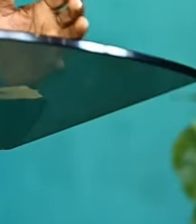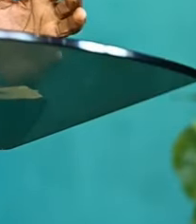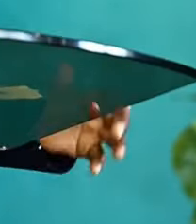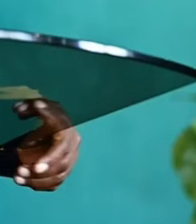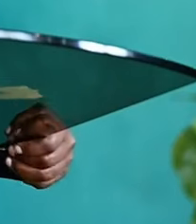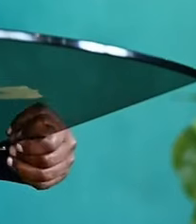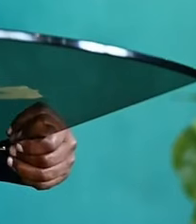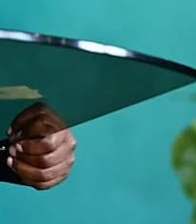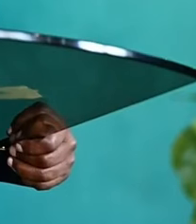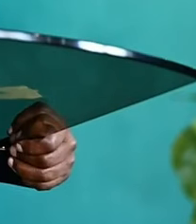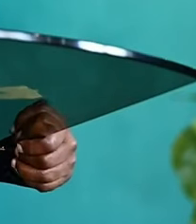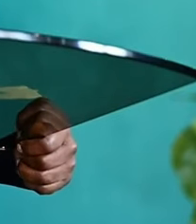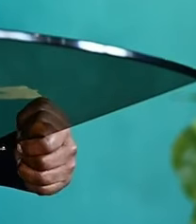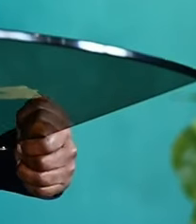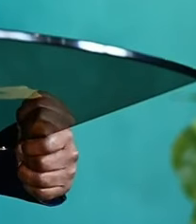of witnessing?